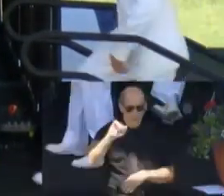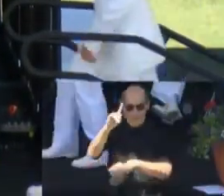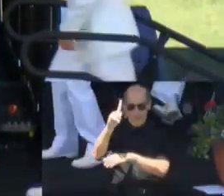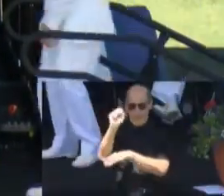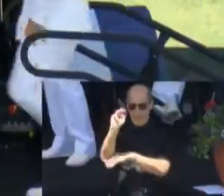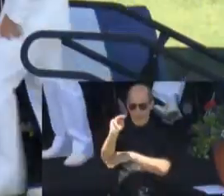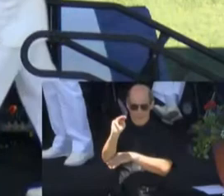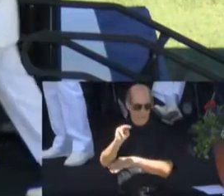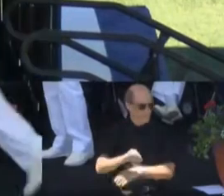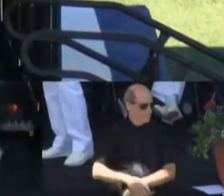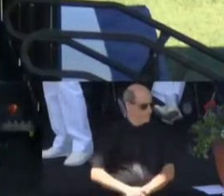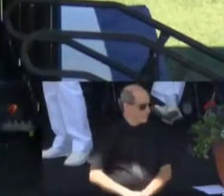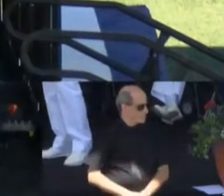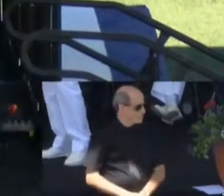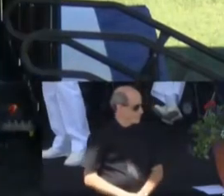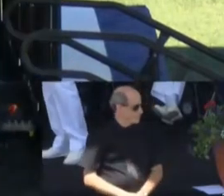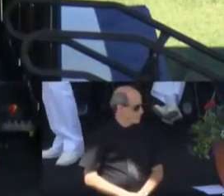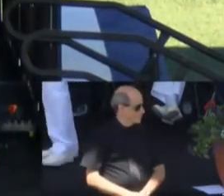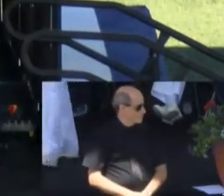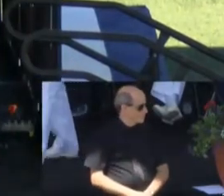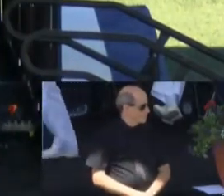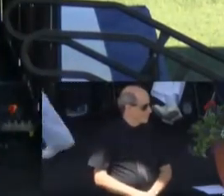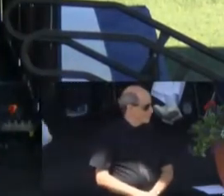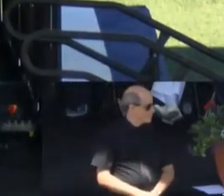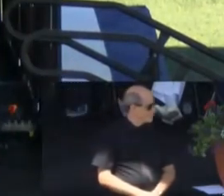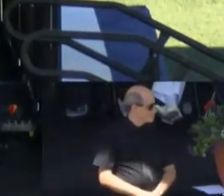Adam Joseph Fisher.